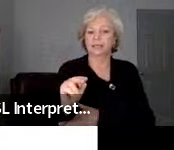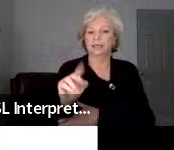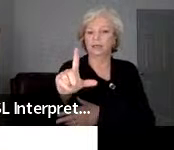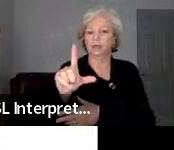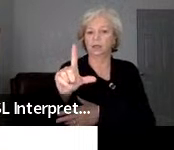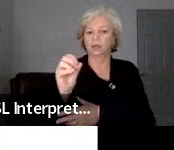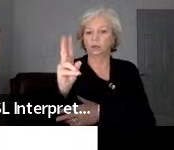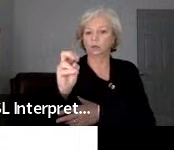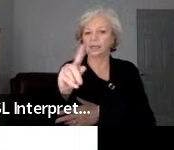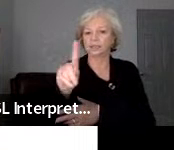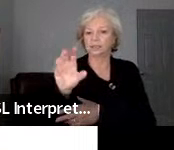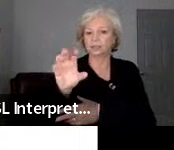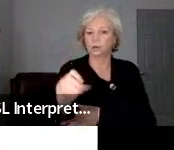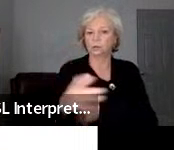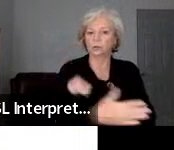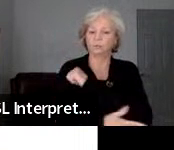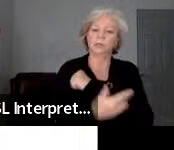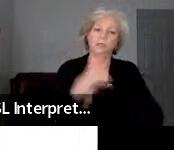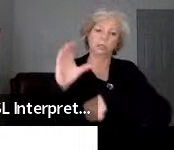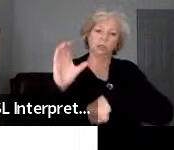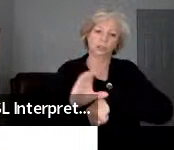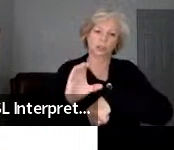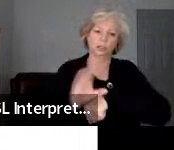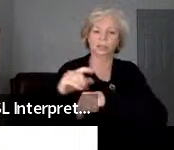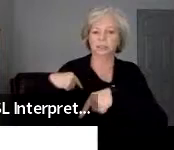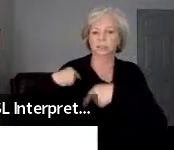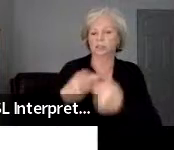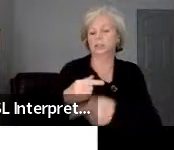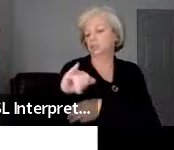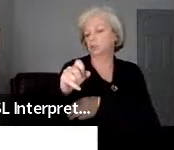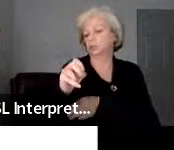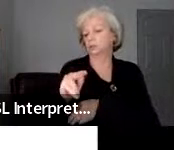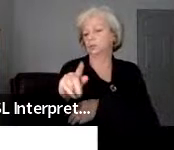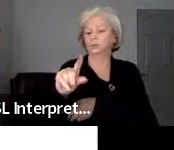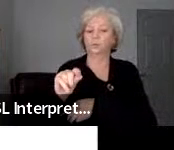since June of 2020. And,